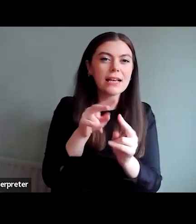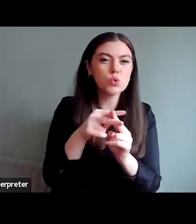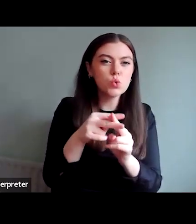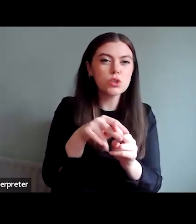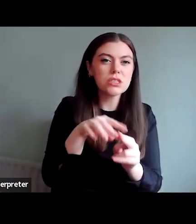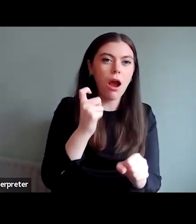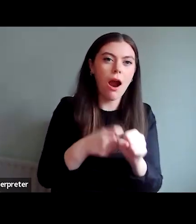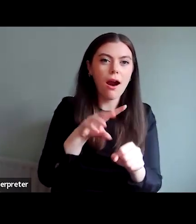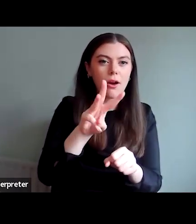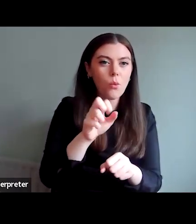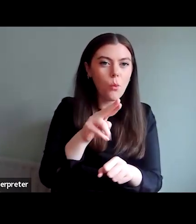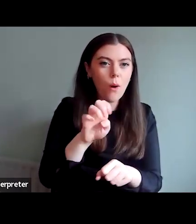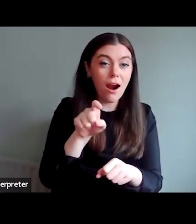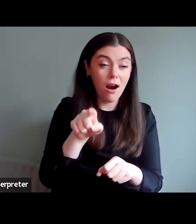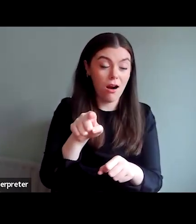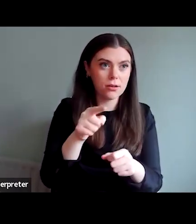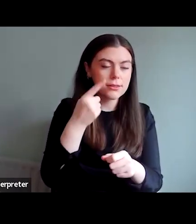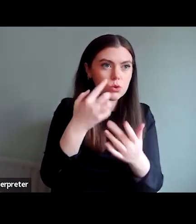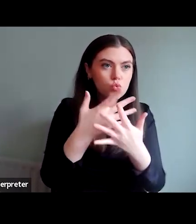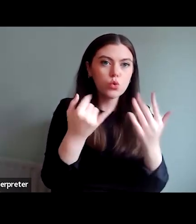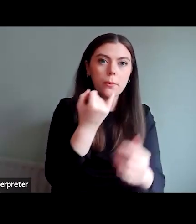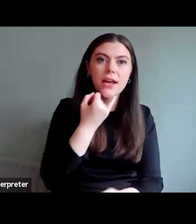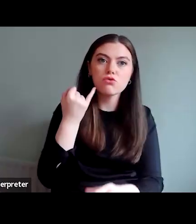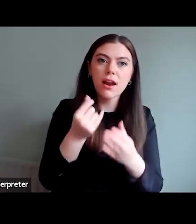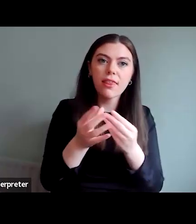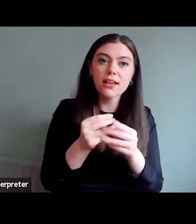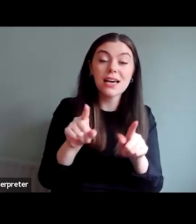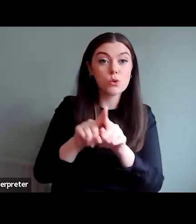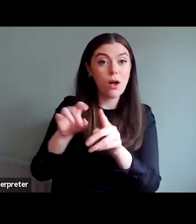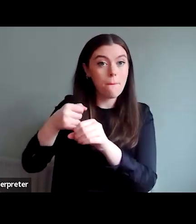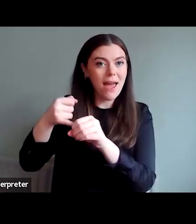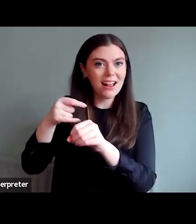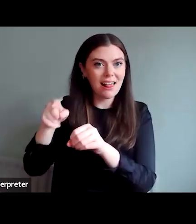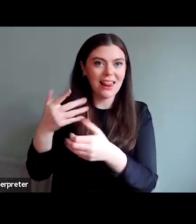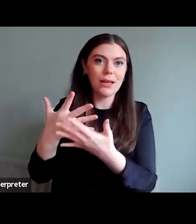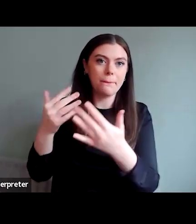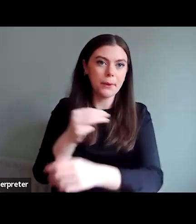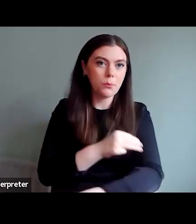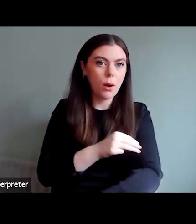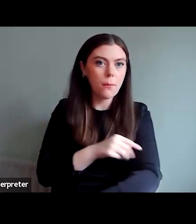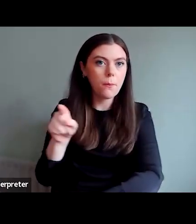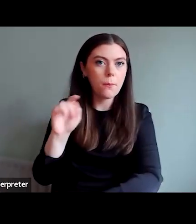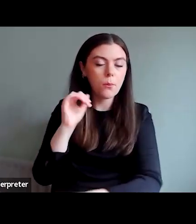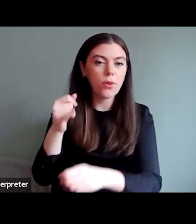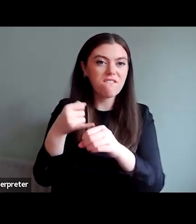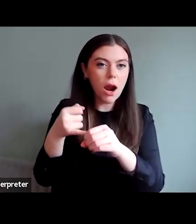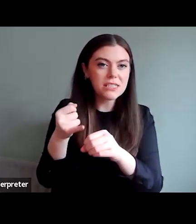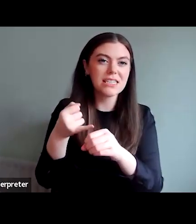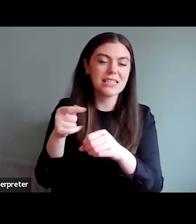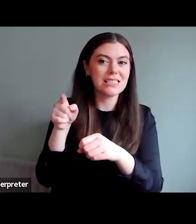produce. Also in the medical care field, so that was a bit of an issue with the pharmacy and